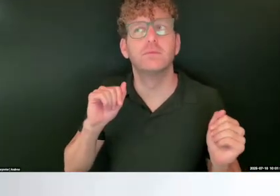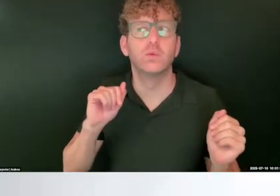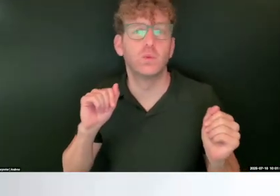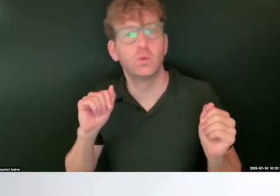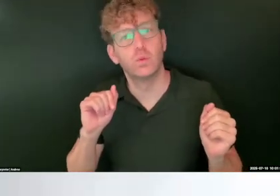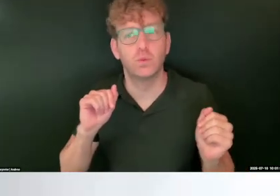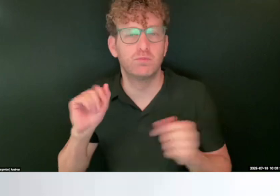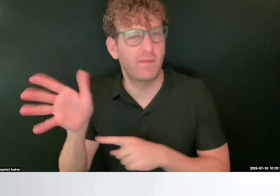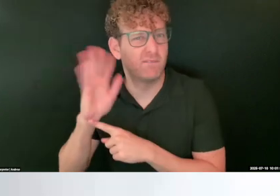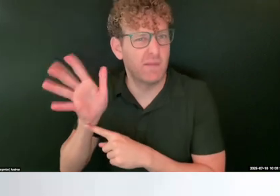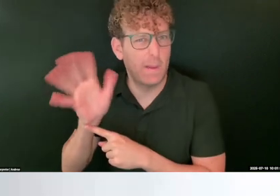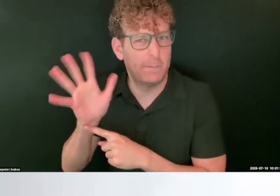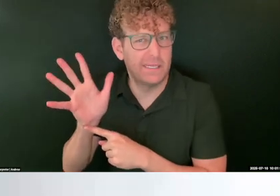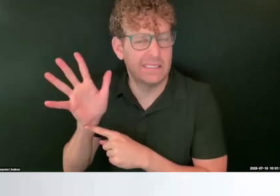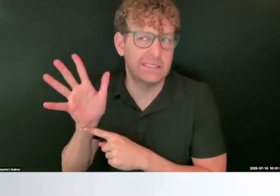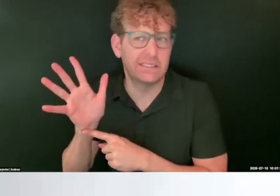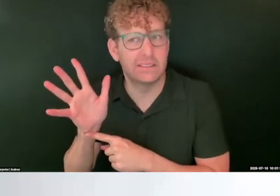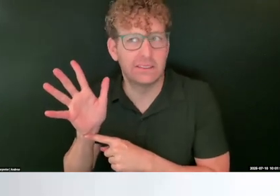for 5 minutes. So let's say